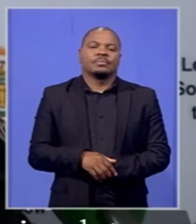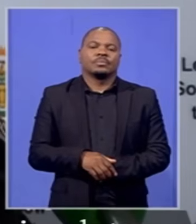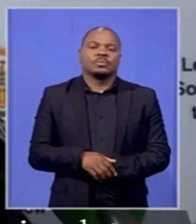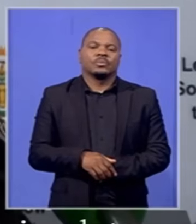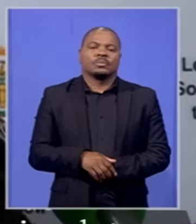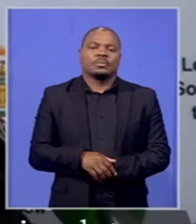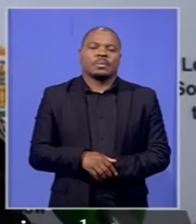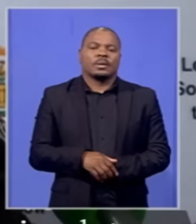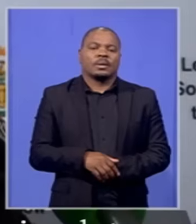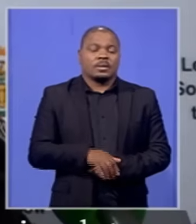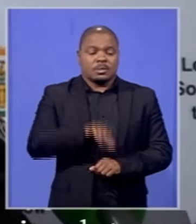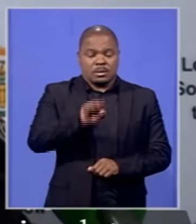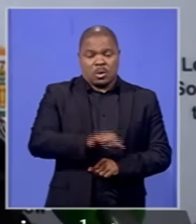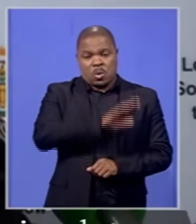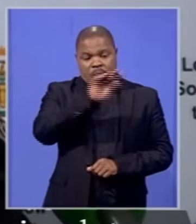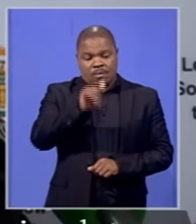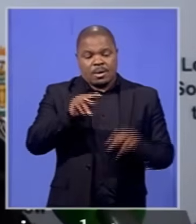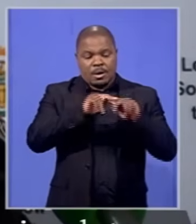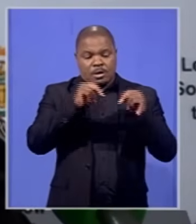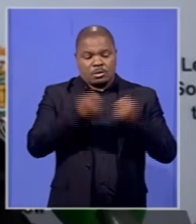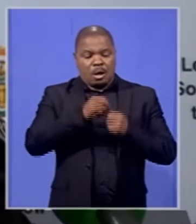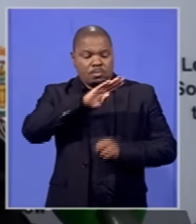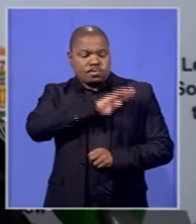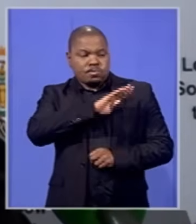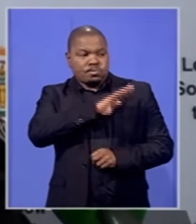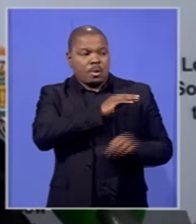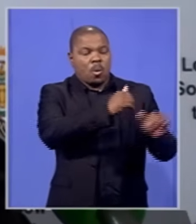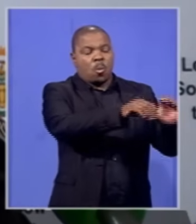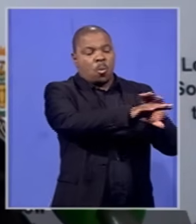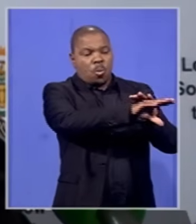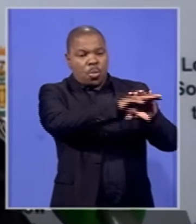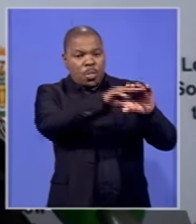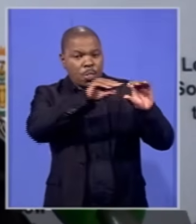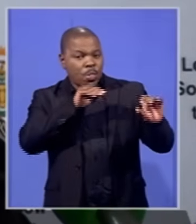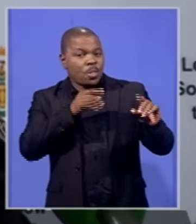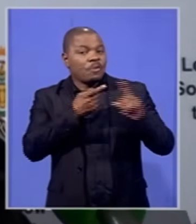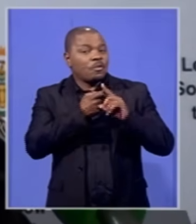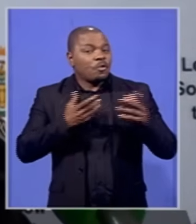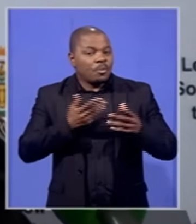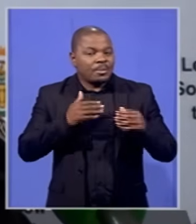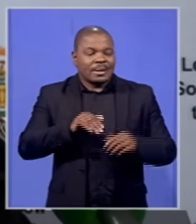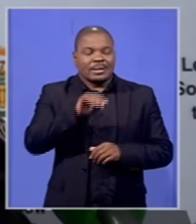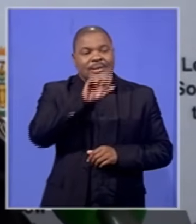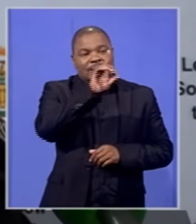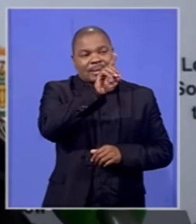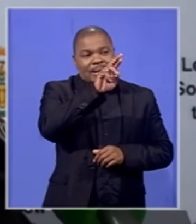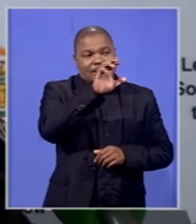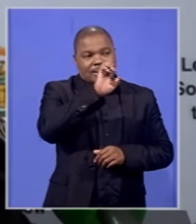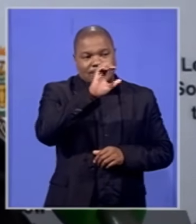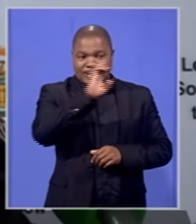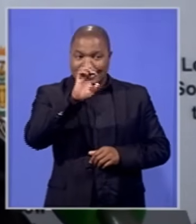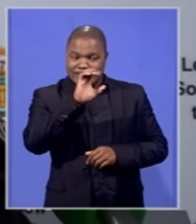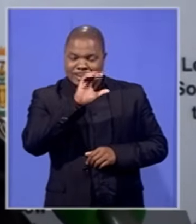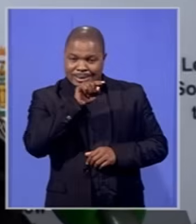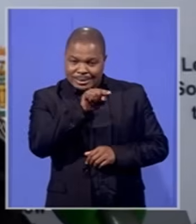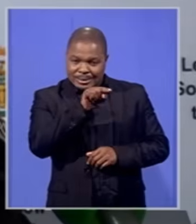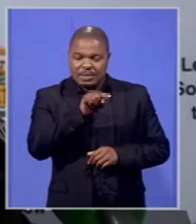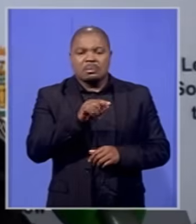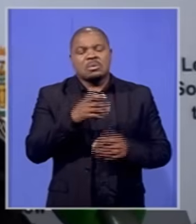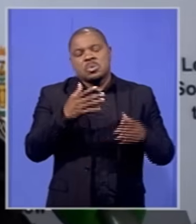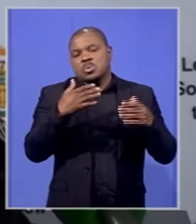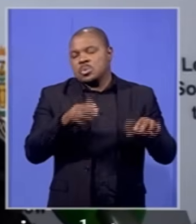The withdrawal of the South African National Defence Force from the Eastern DRC marks a very important new chapter in